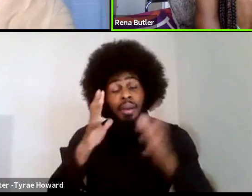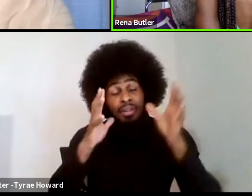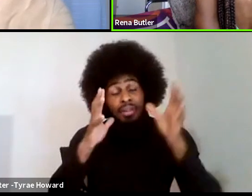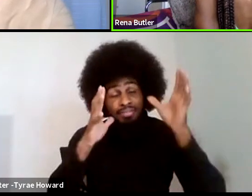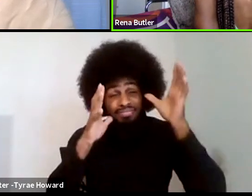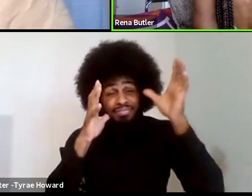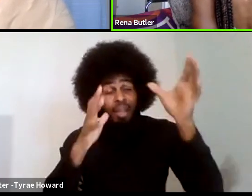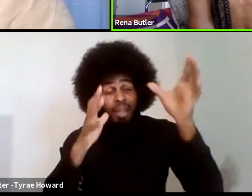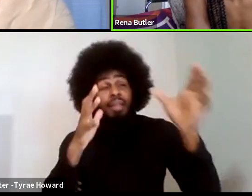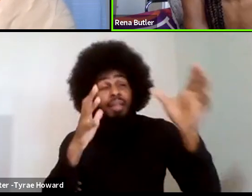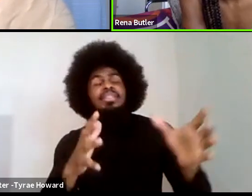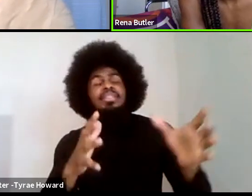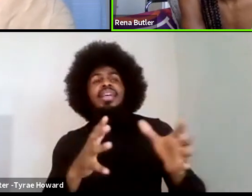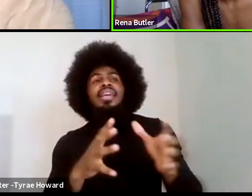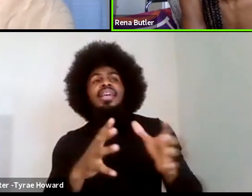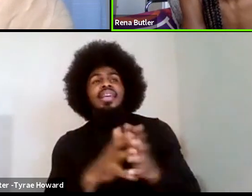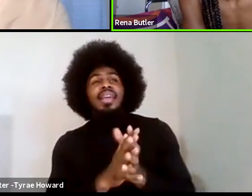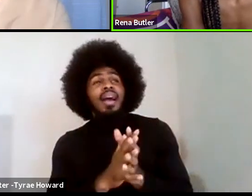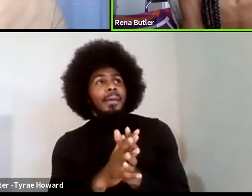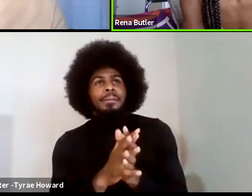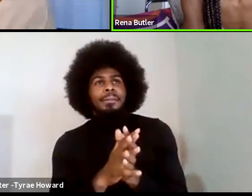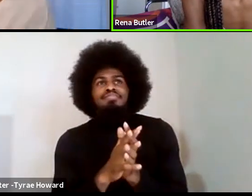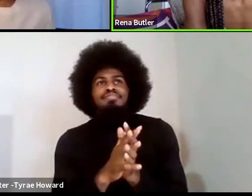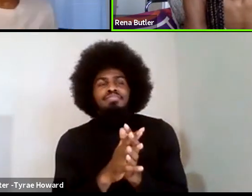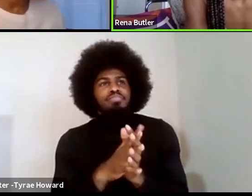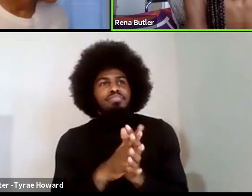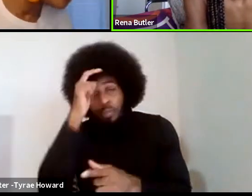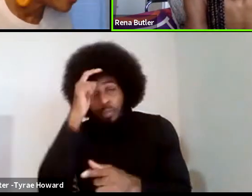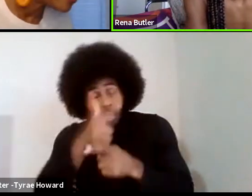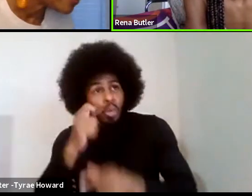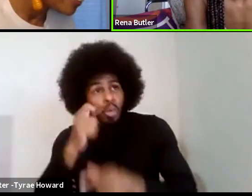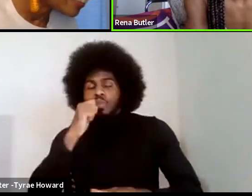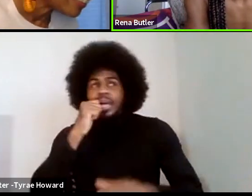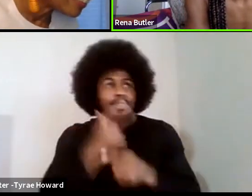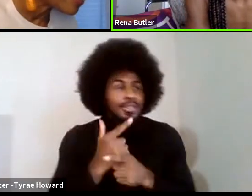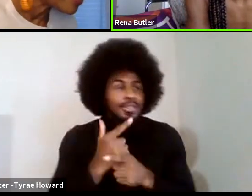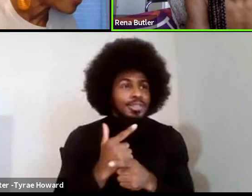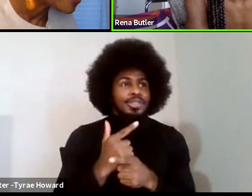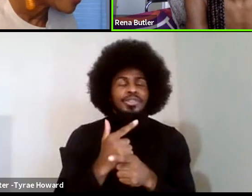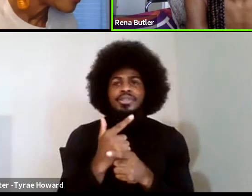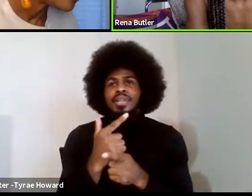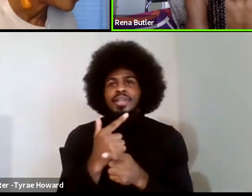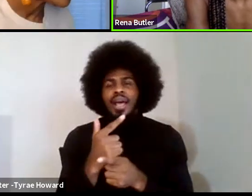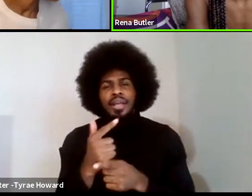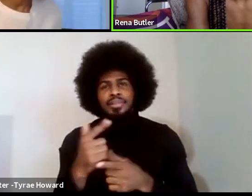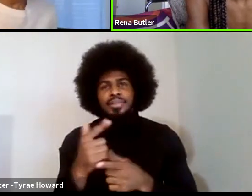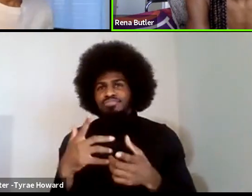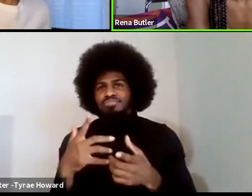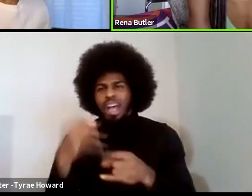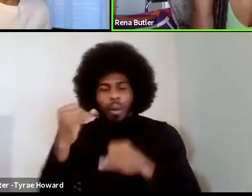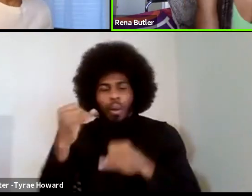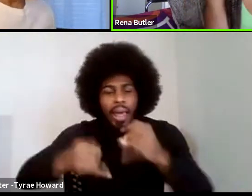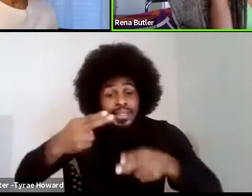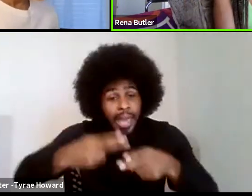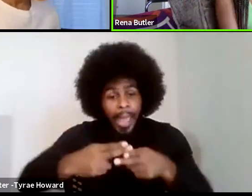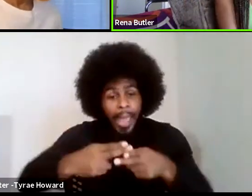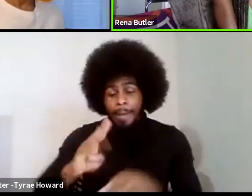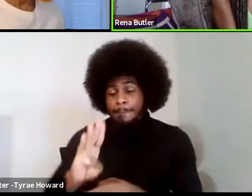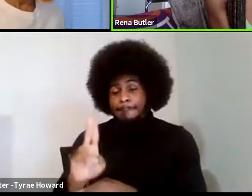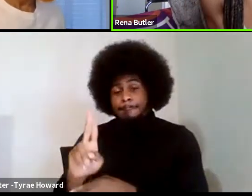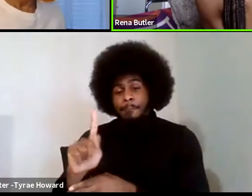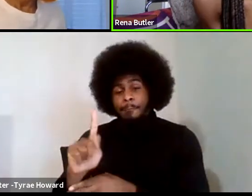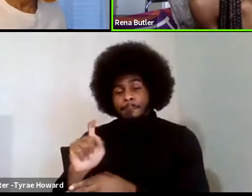brother is Richard Butler IV. And my two younger sisters are Raven Butler and Randall Butler.